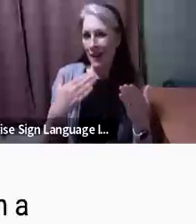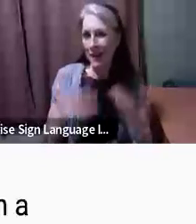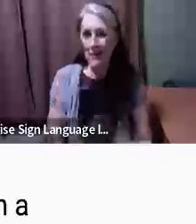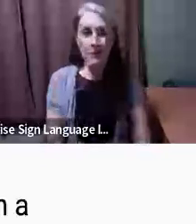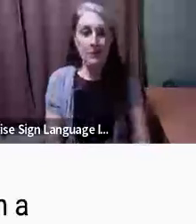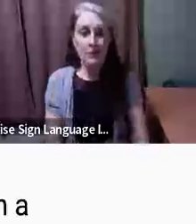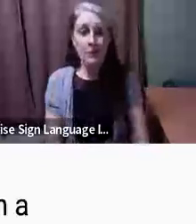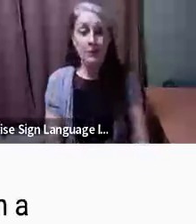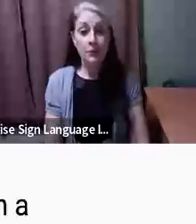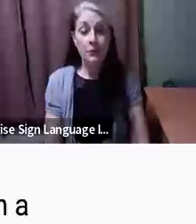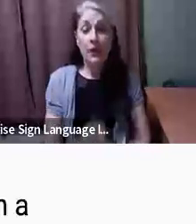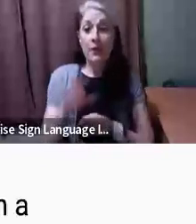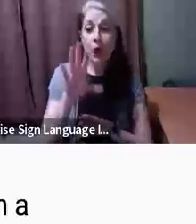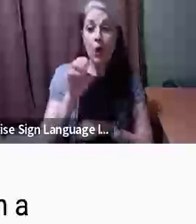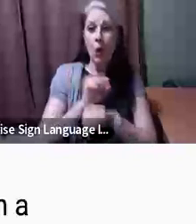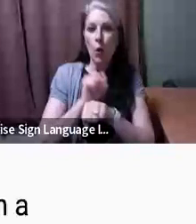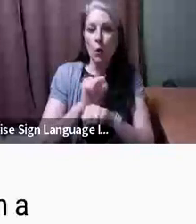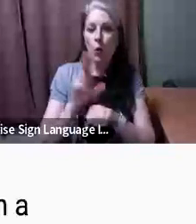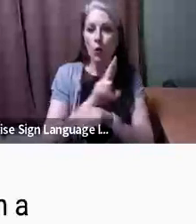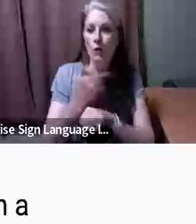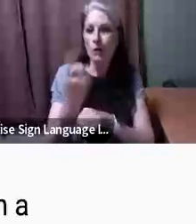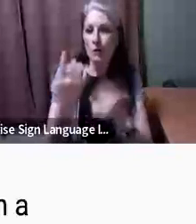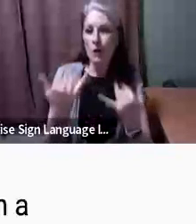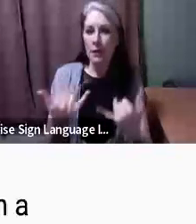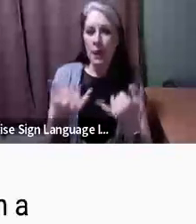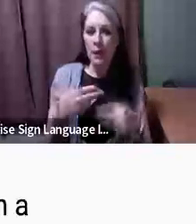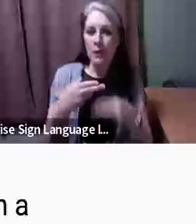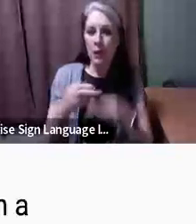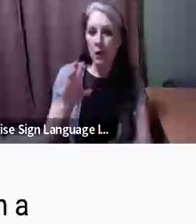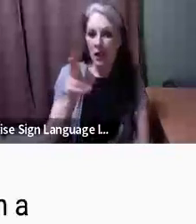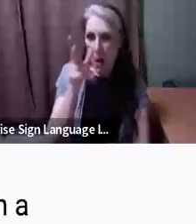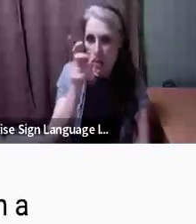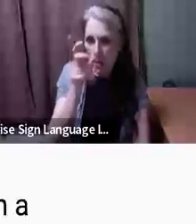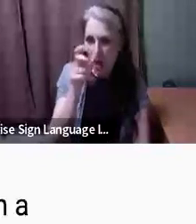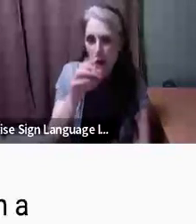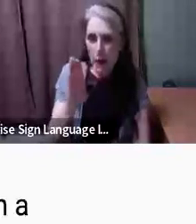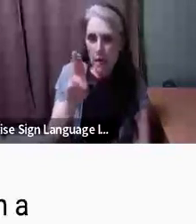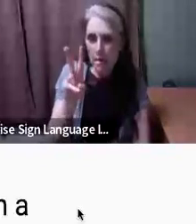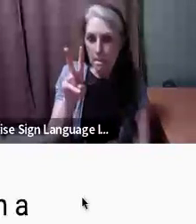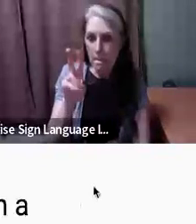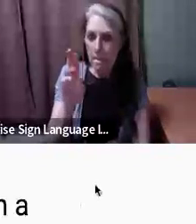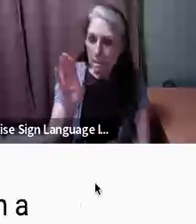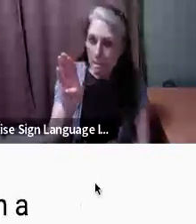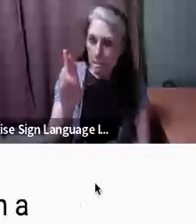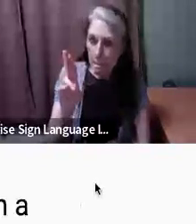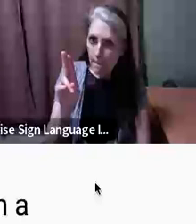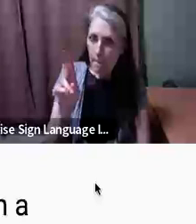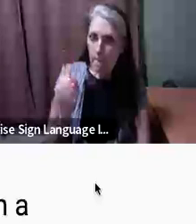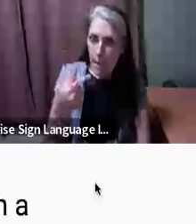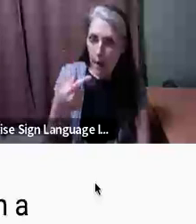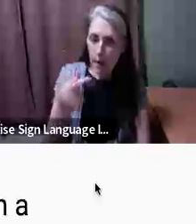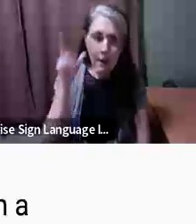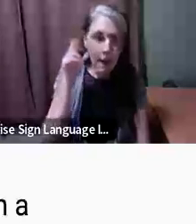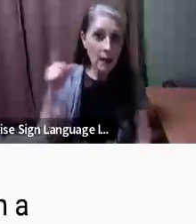I have a colleague who's using something now she calls a bug, and she brings it to meetings, and she has